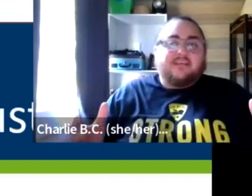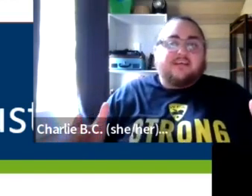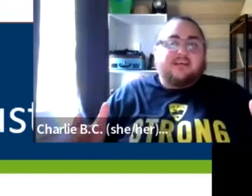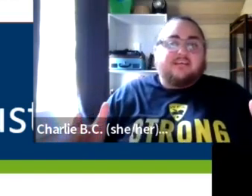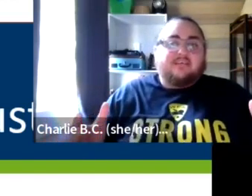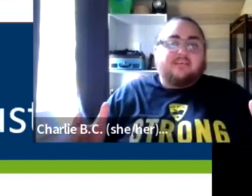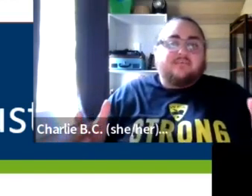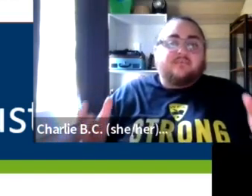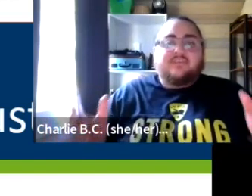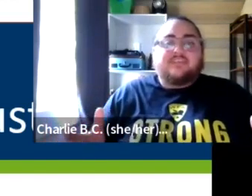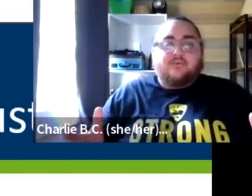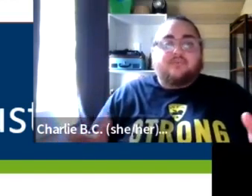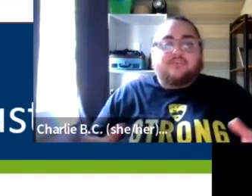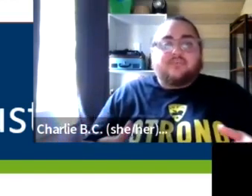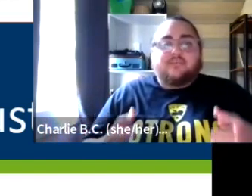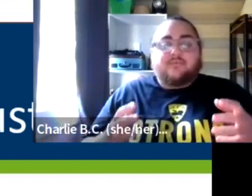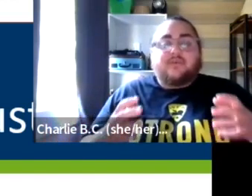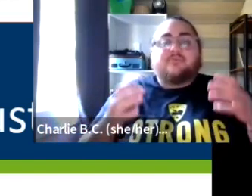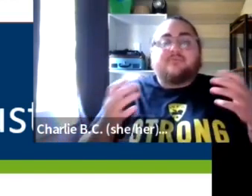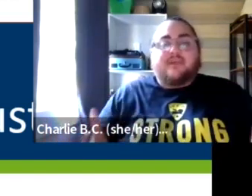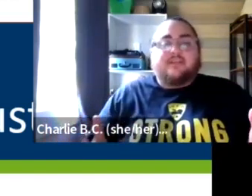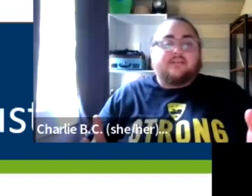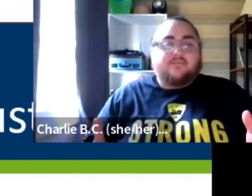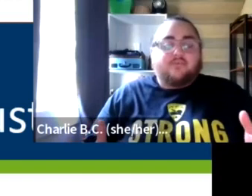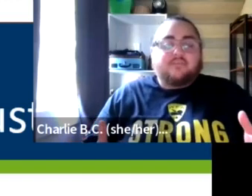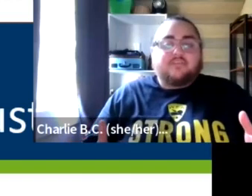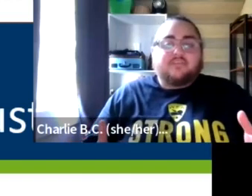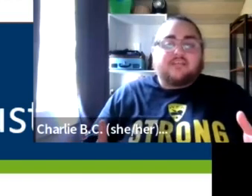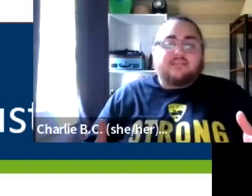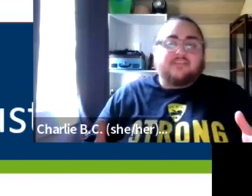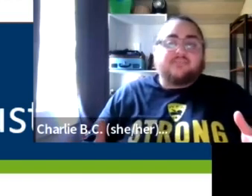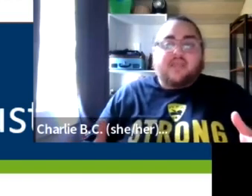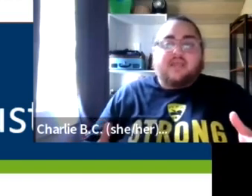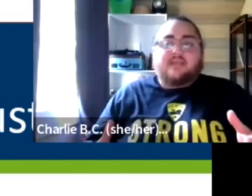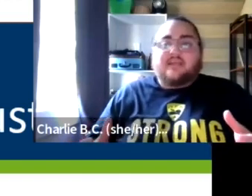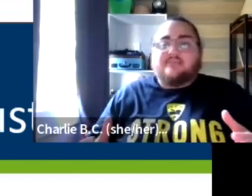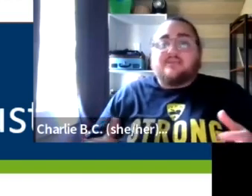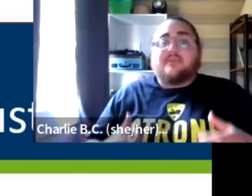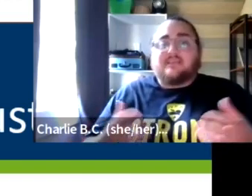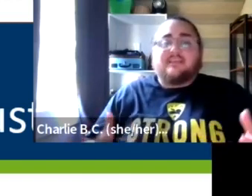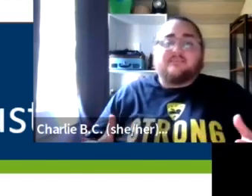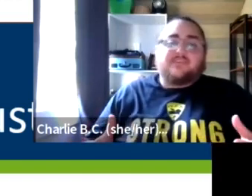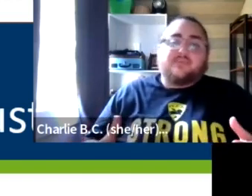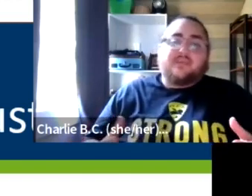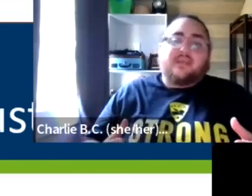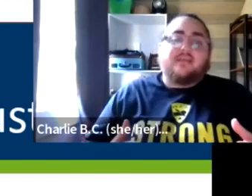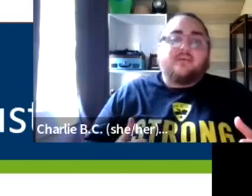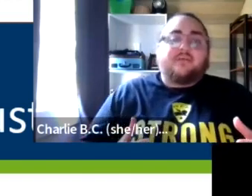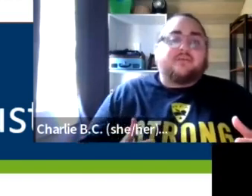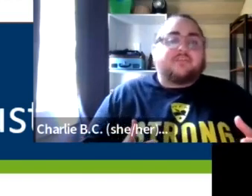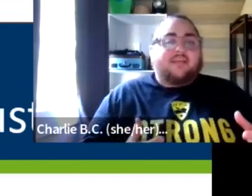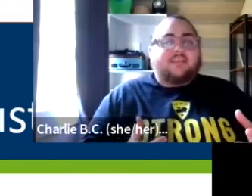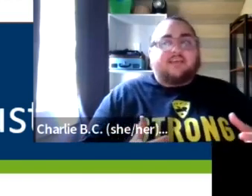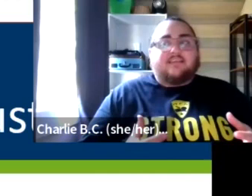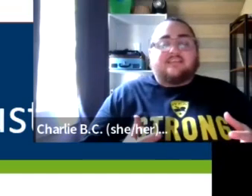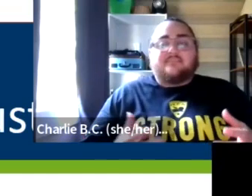necessarily a realistic goal for us. We want to prevent youth homelessness as much as we can and minimize it as much as we can.